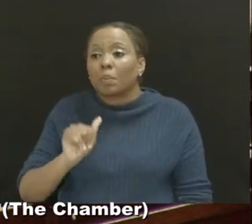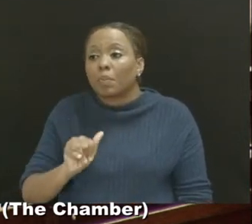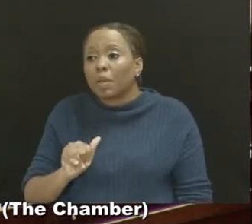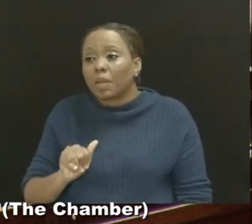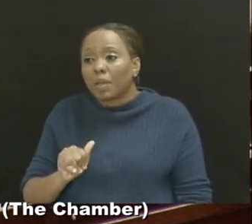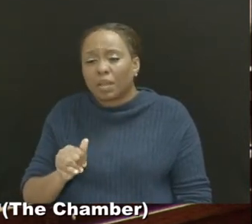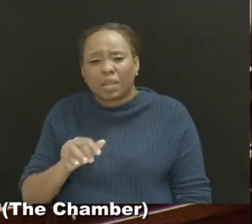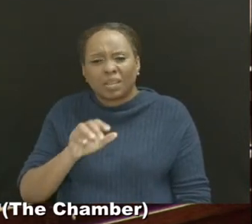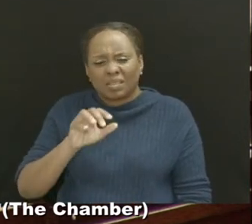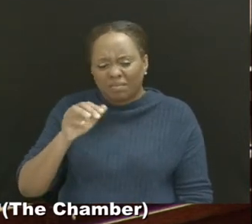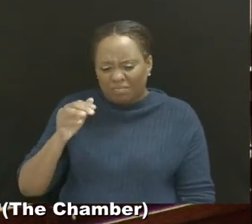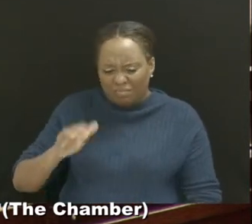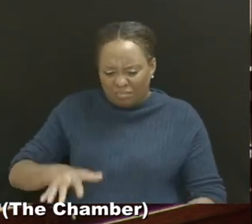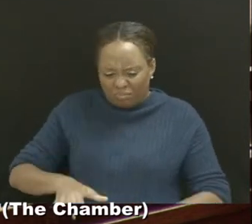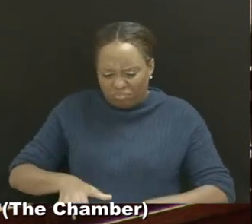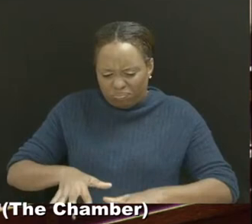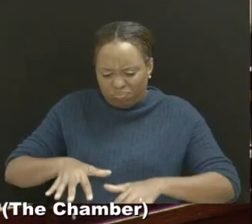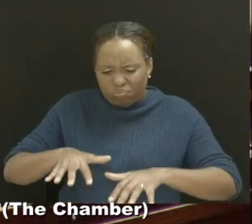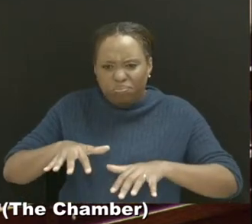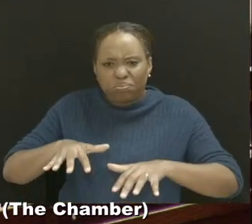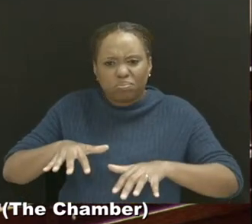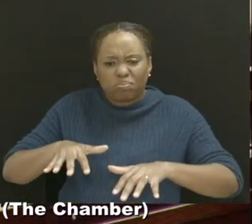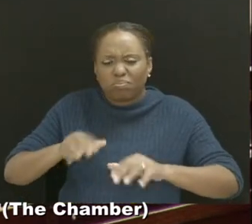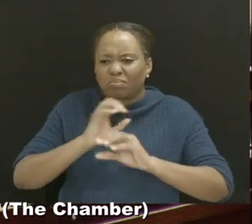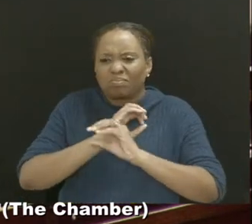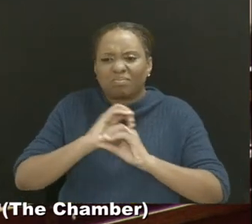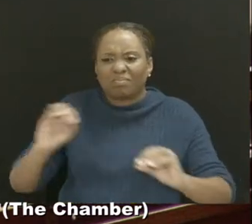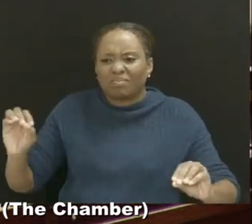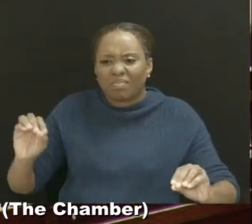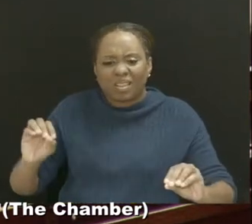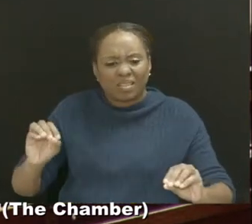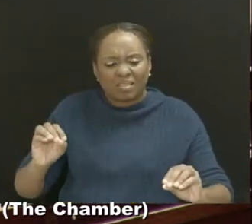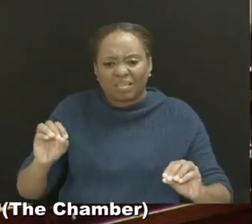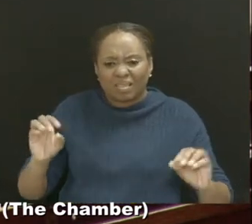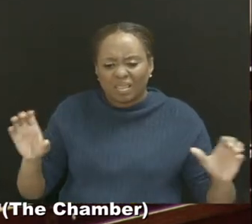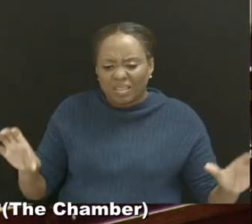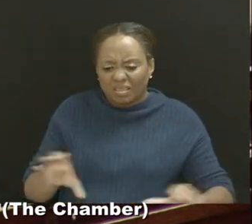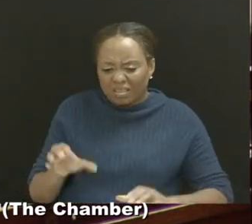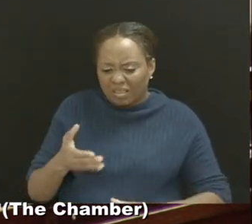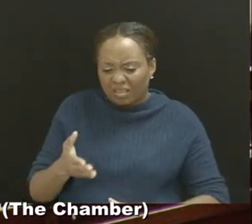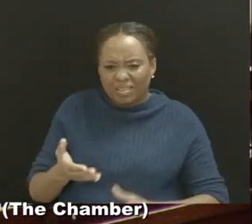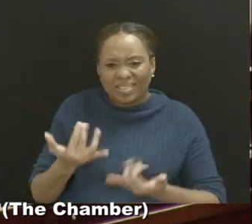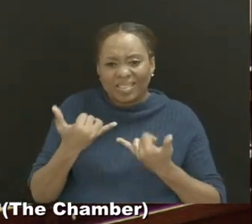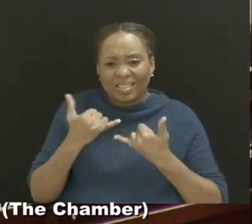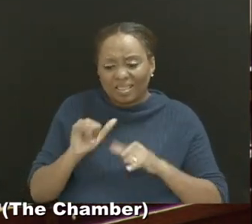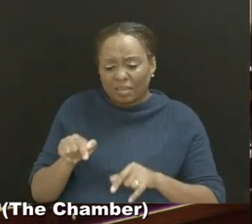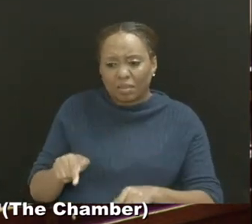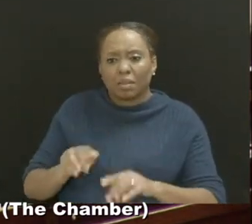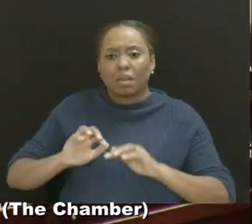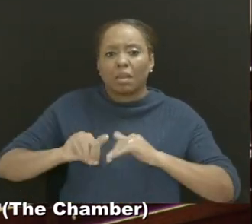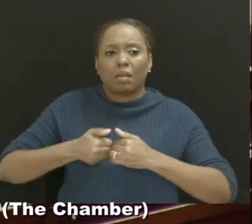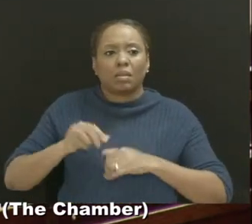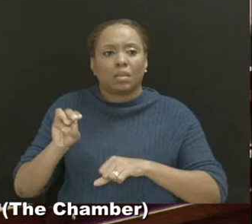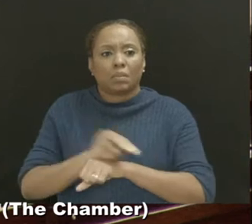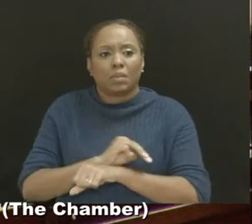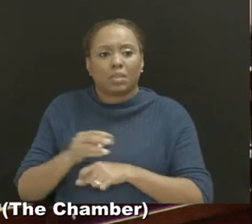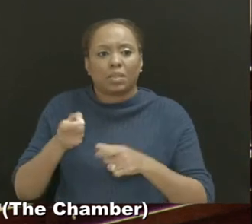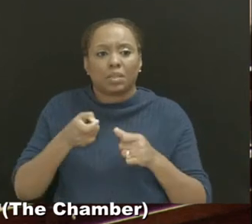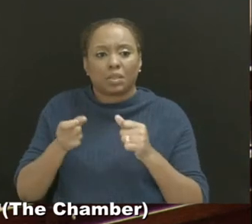weeks or almost months. So I want to know what is happening in relation to these things. How will the ministry